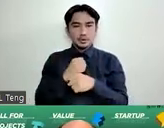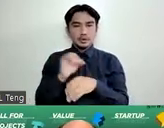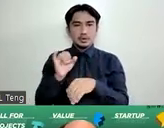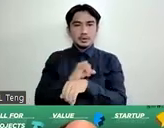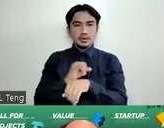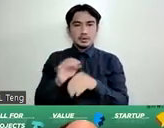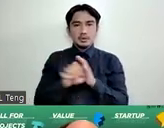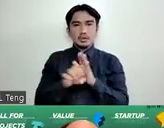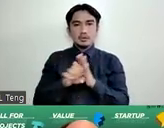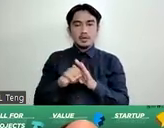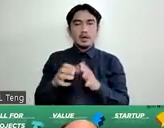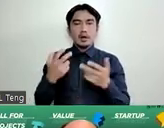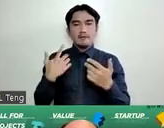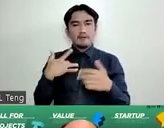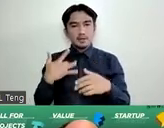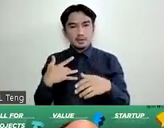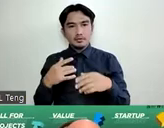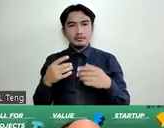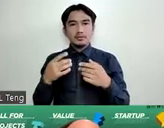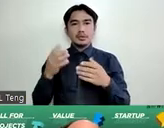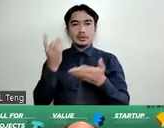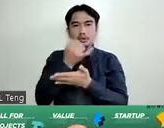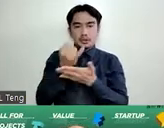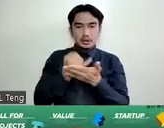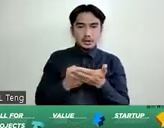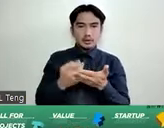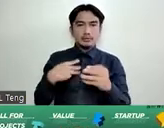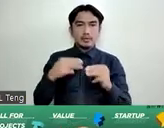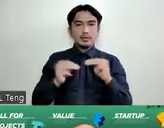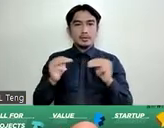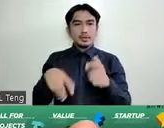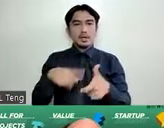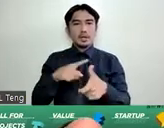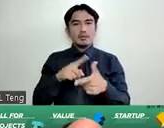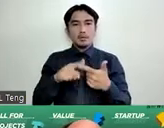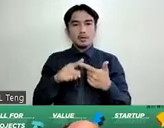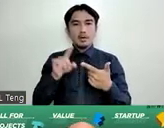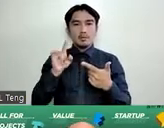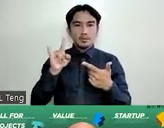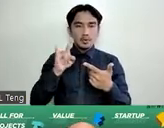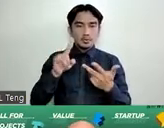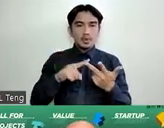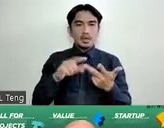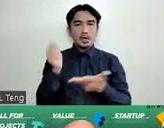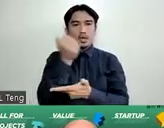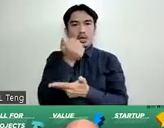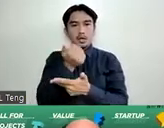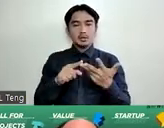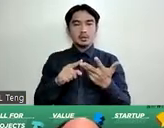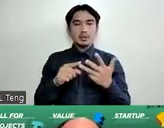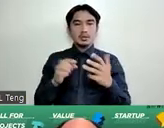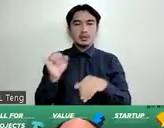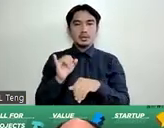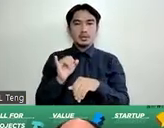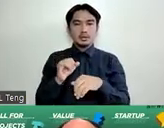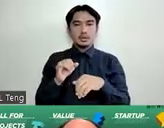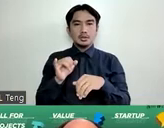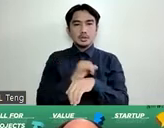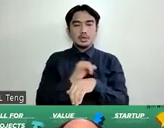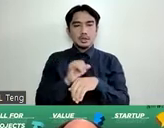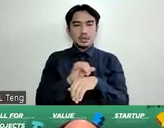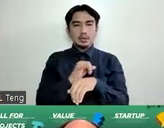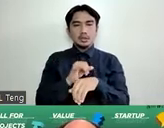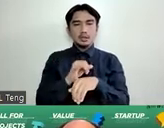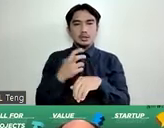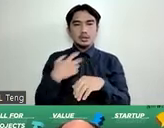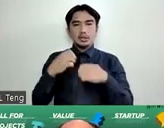design management, multimedia arts, architecture, industrial engineering, and many other